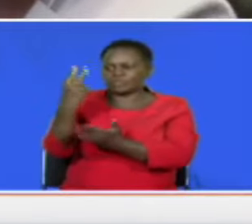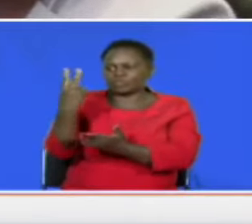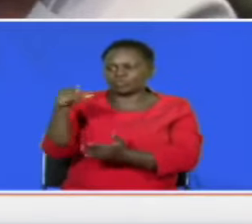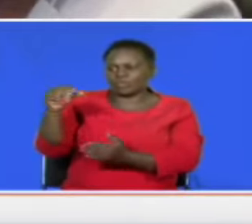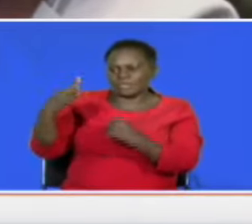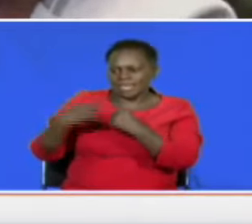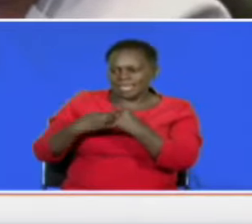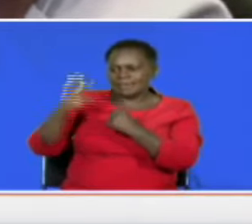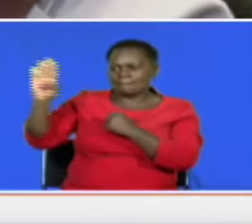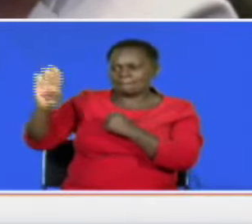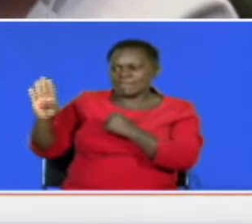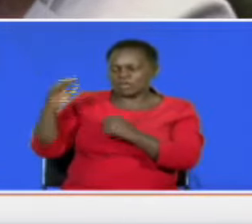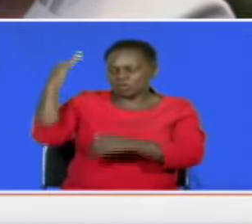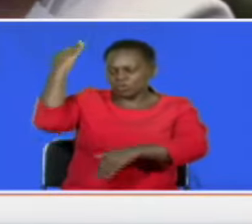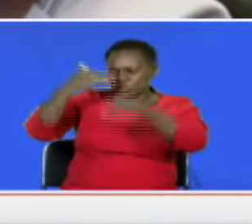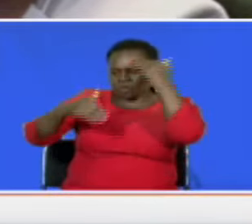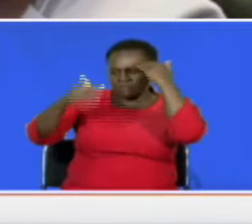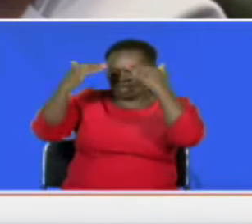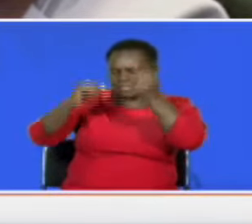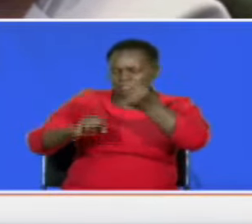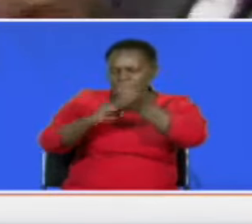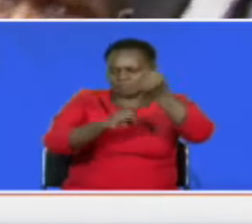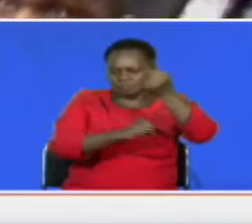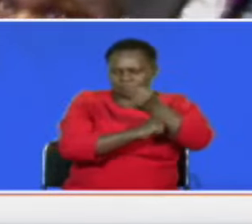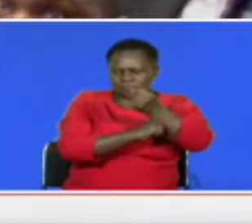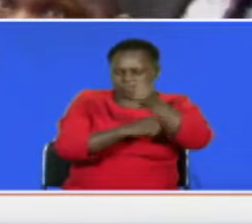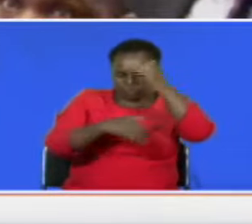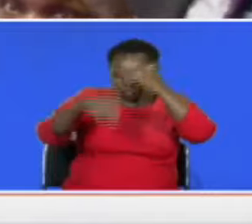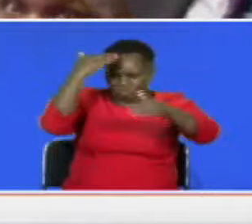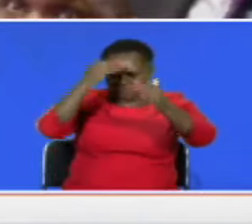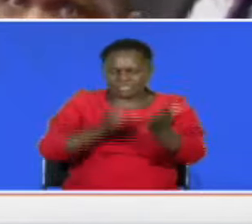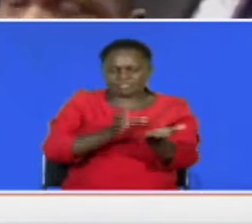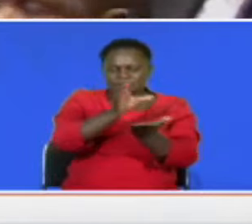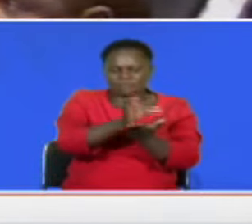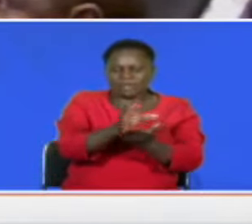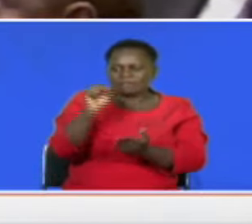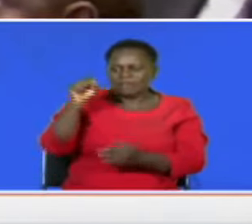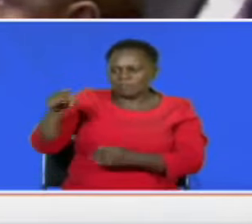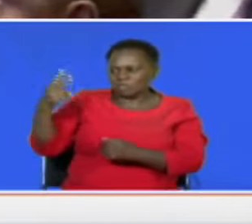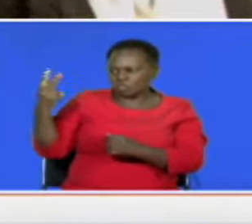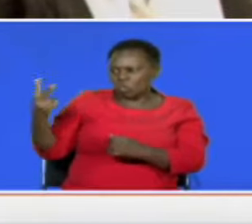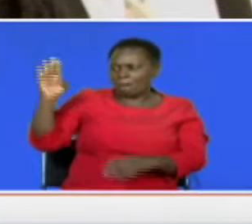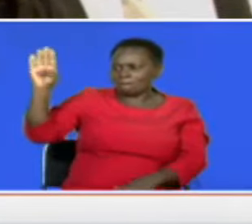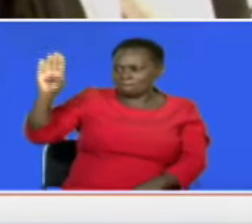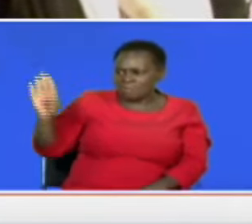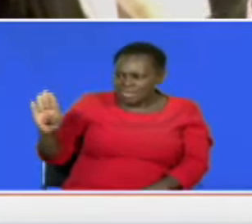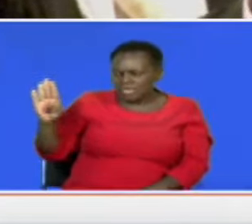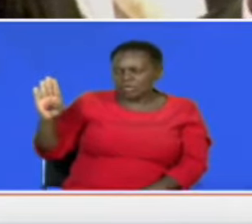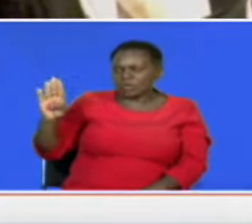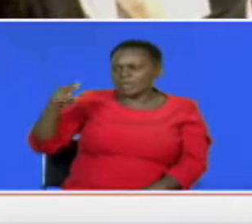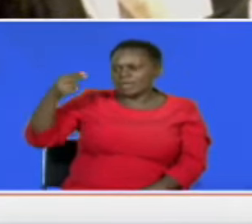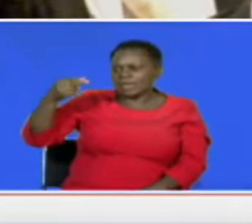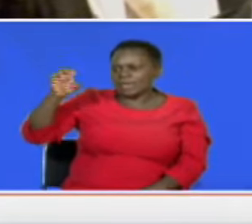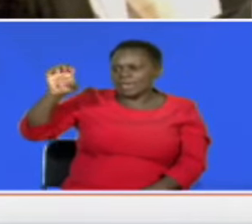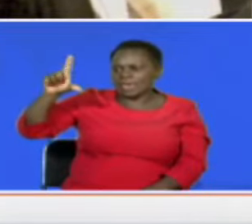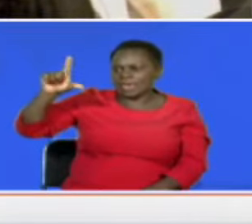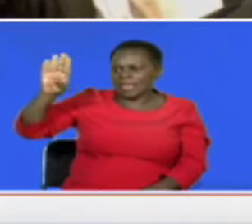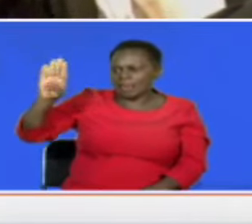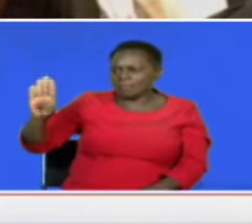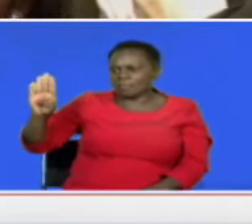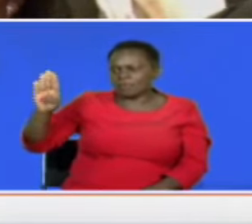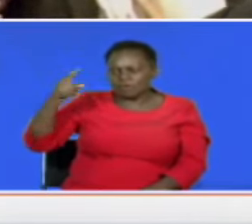2.8 billion for university scholarships to the university fund and 5.2 billion to the Higher Education Loans